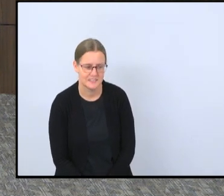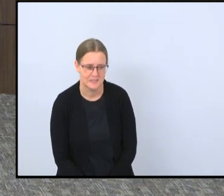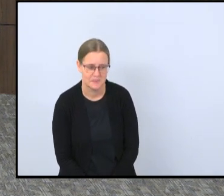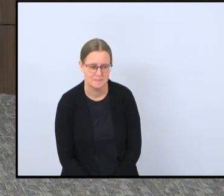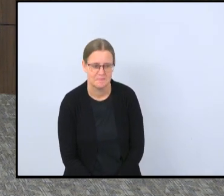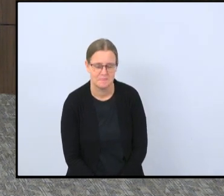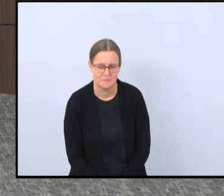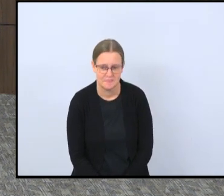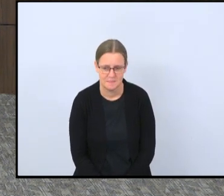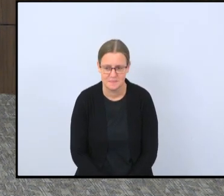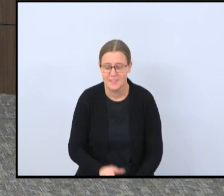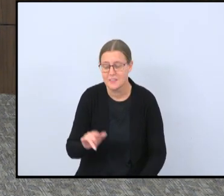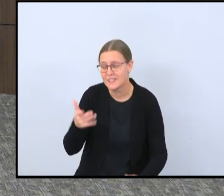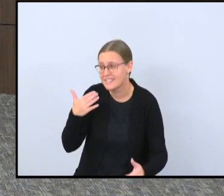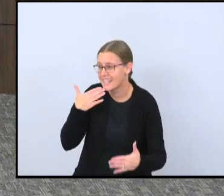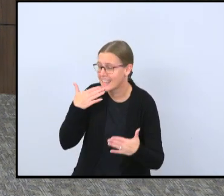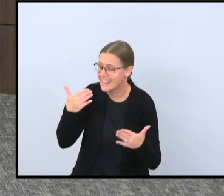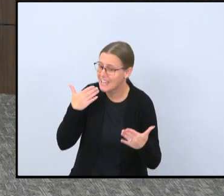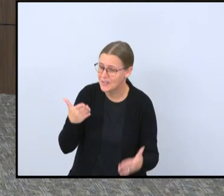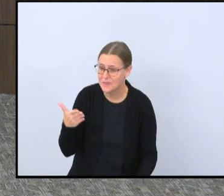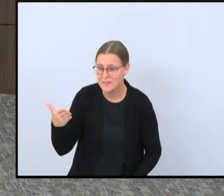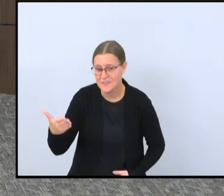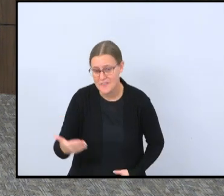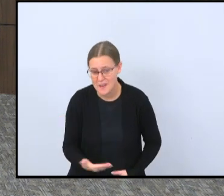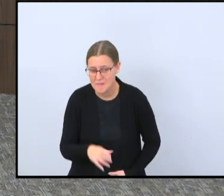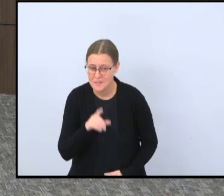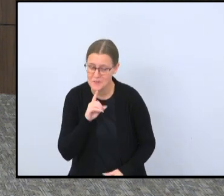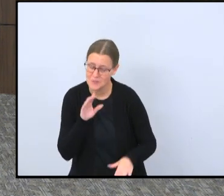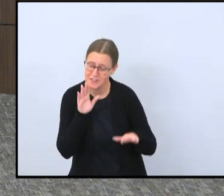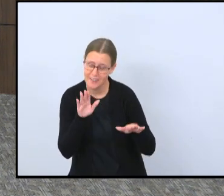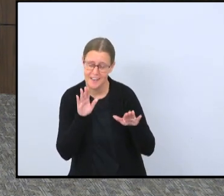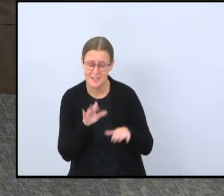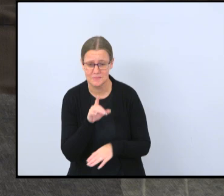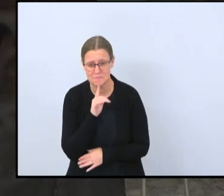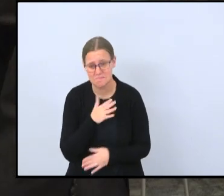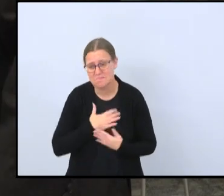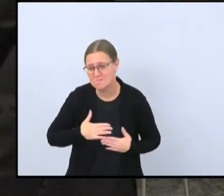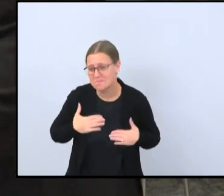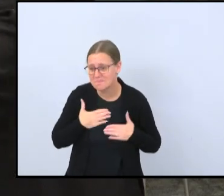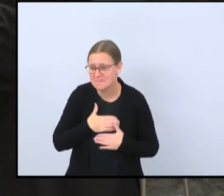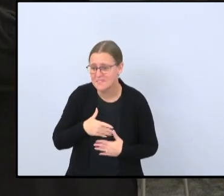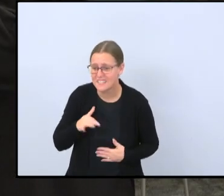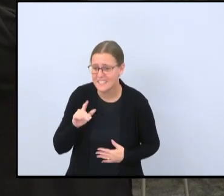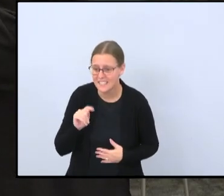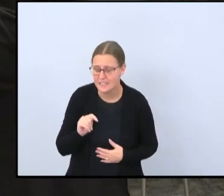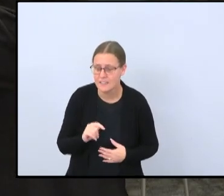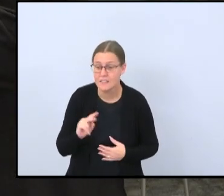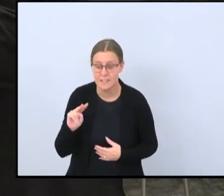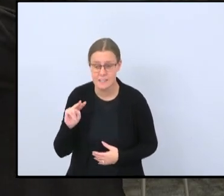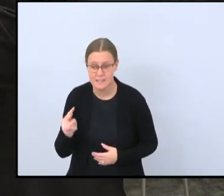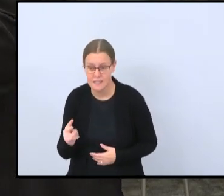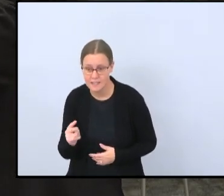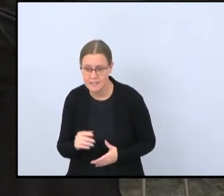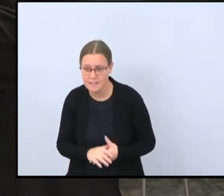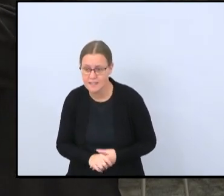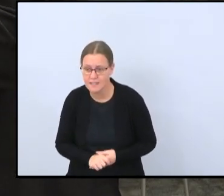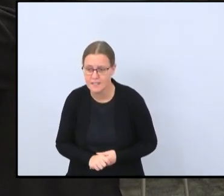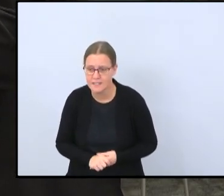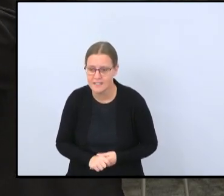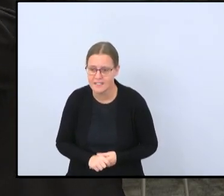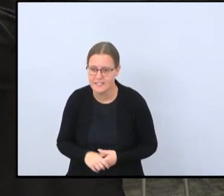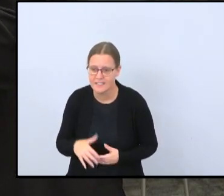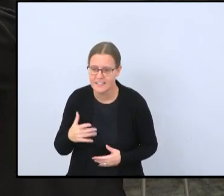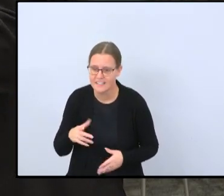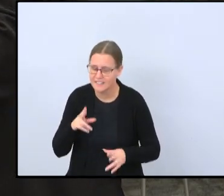First of all, I'd just like to say thank y'all for inviting me out. It's pretty awesome. Thank y'all. I really appreciate it. Second of all, I would say it's an honor to be named